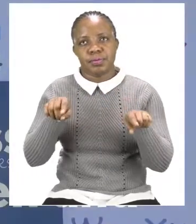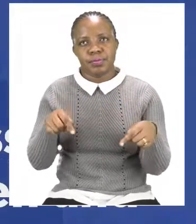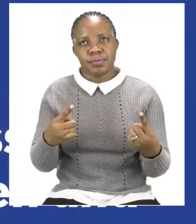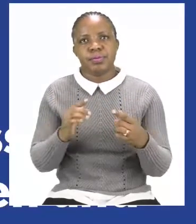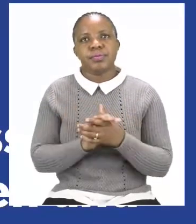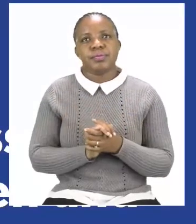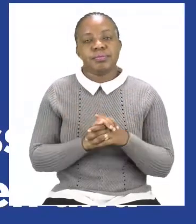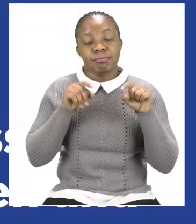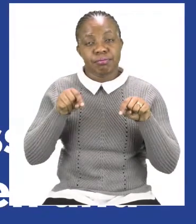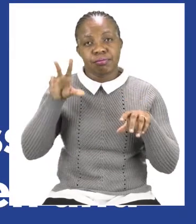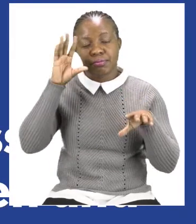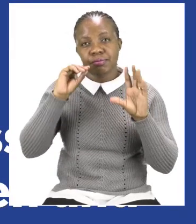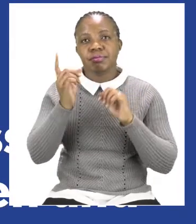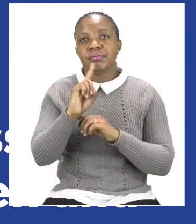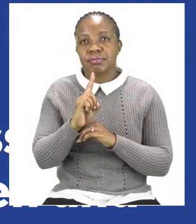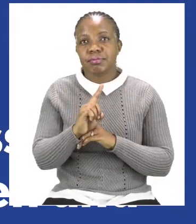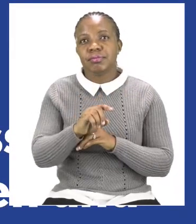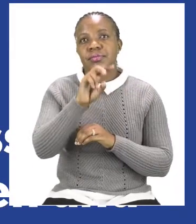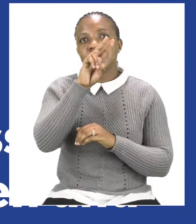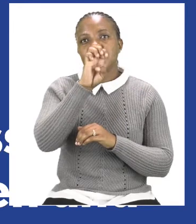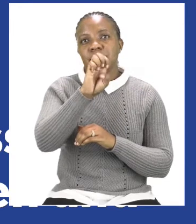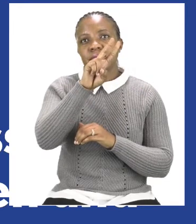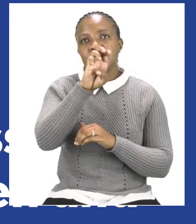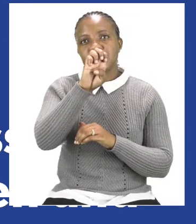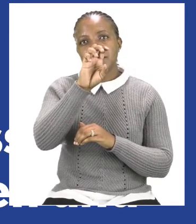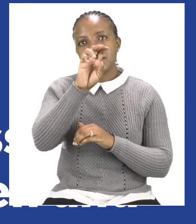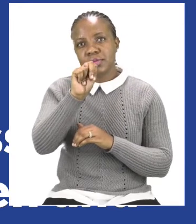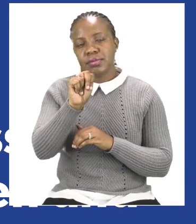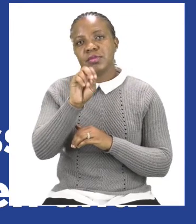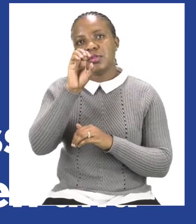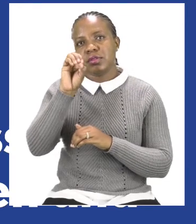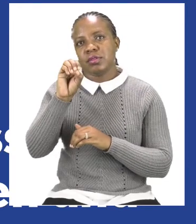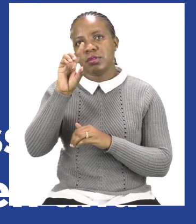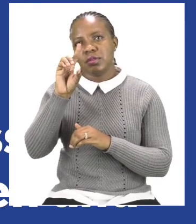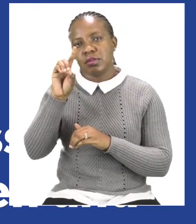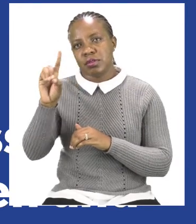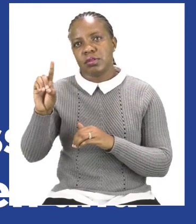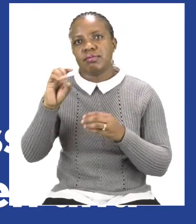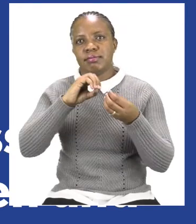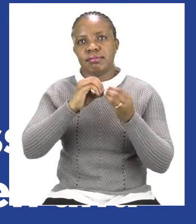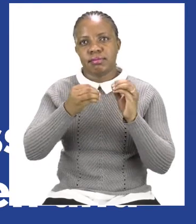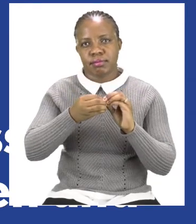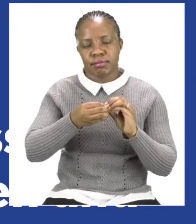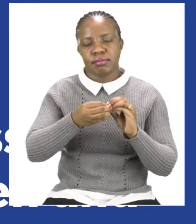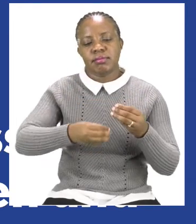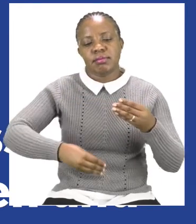today's lesson, we will be talking about even and odd numbers